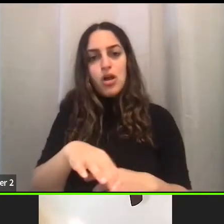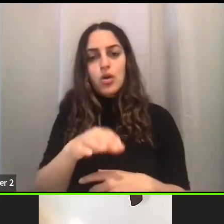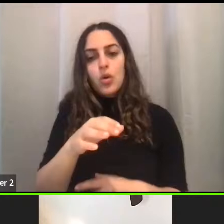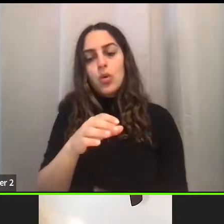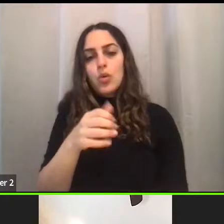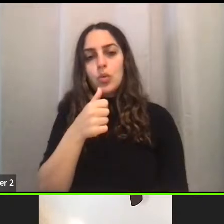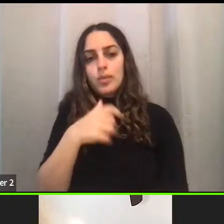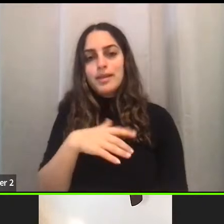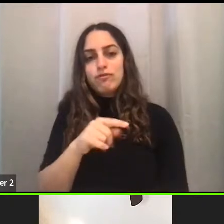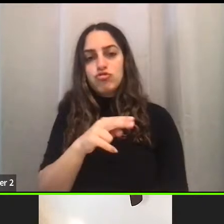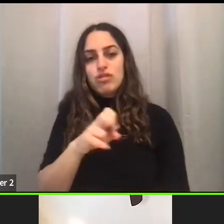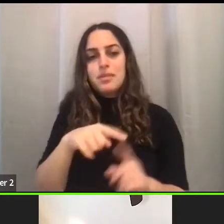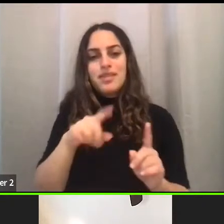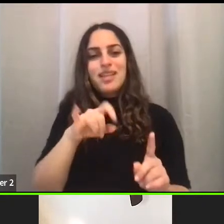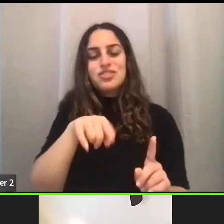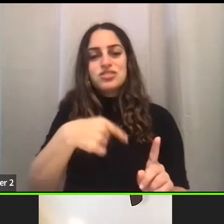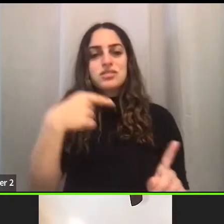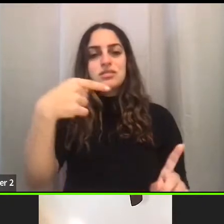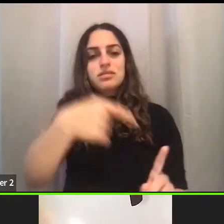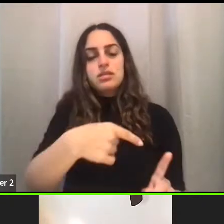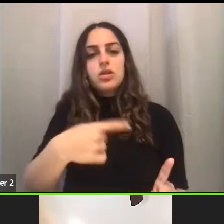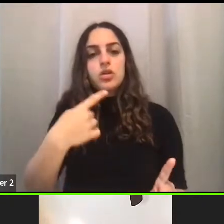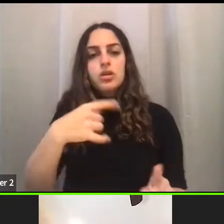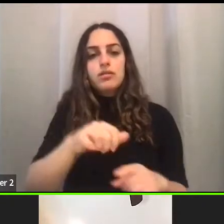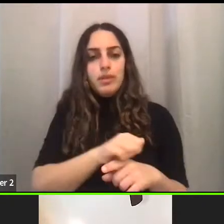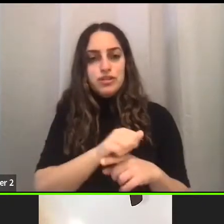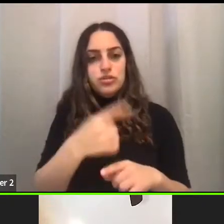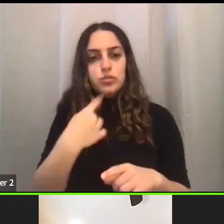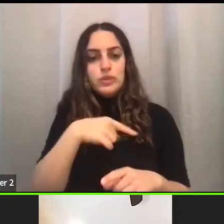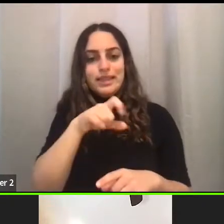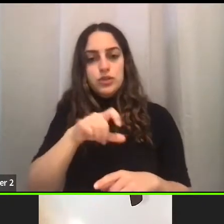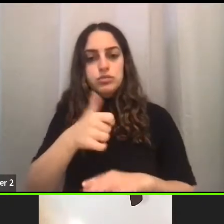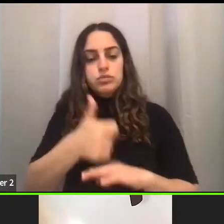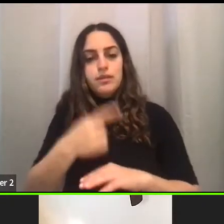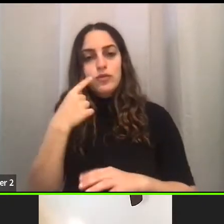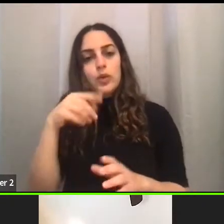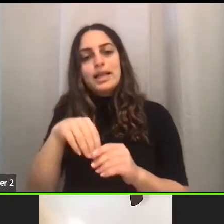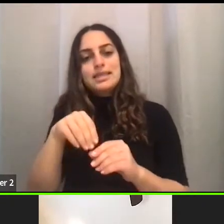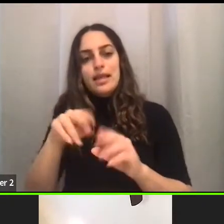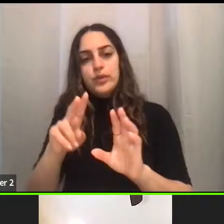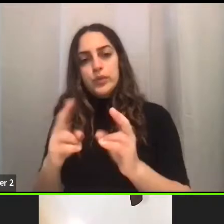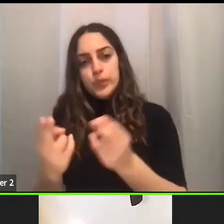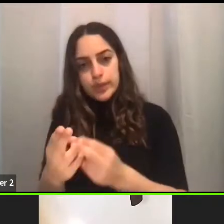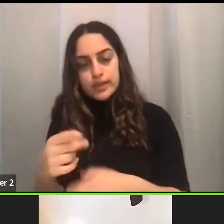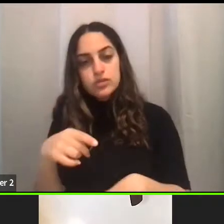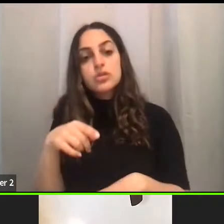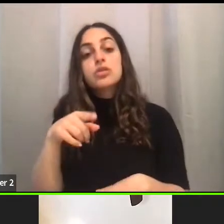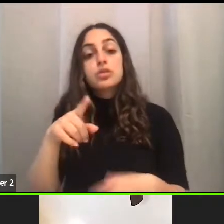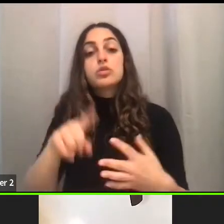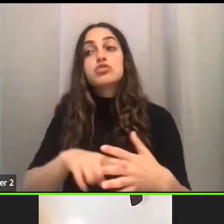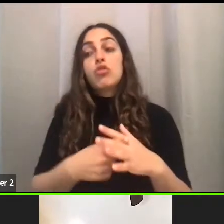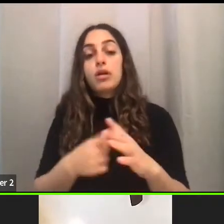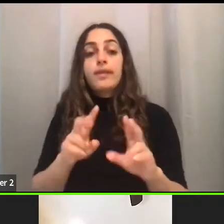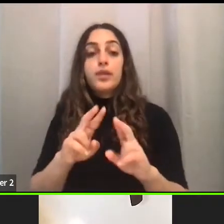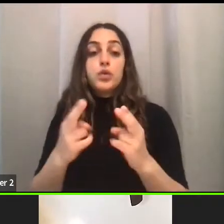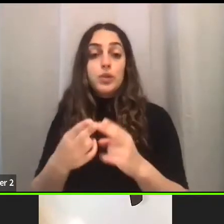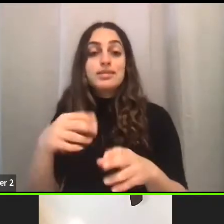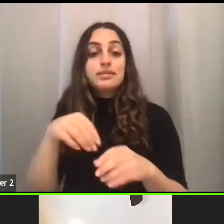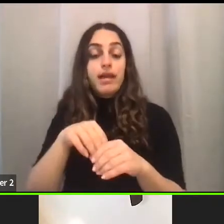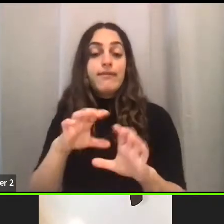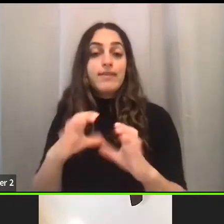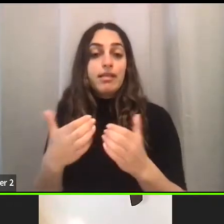pre-apprenticeship what we need to do is implement it inside of the unions you start in the union inside of the classroom